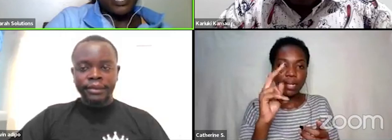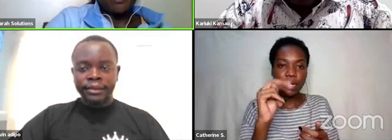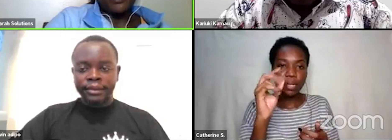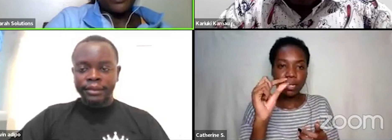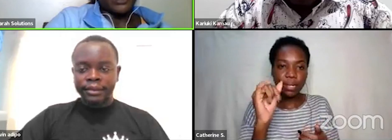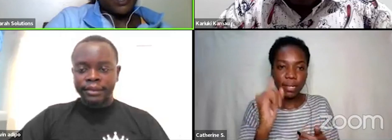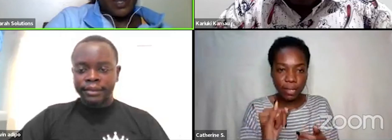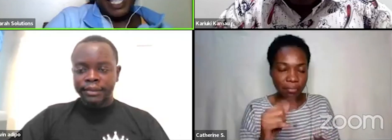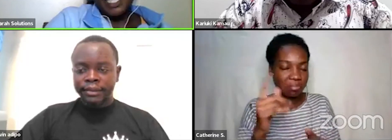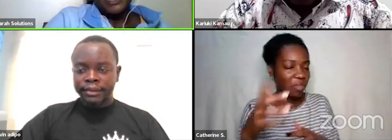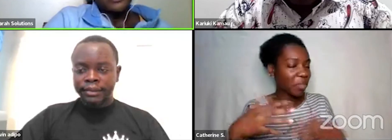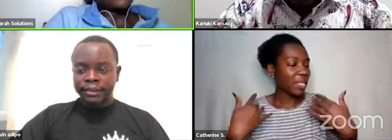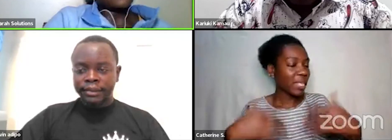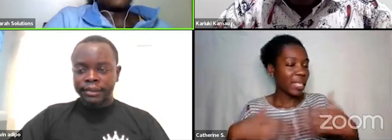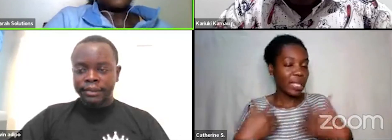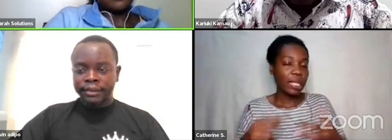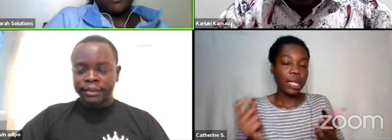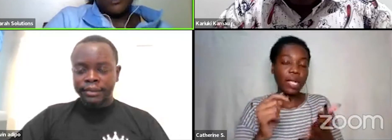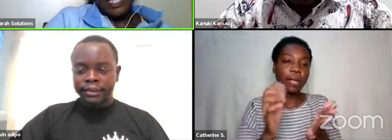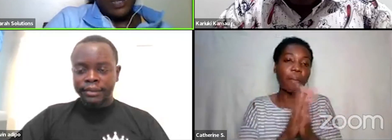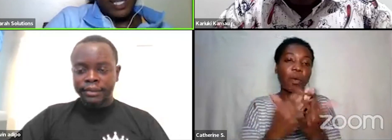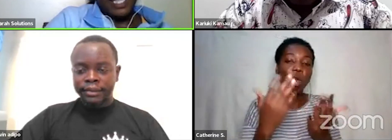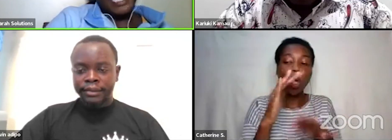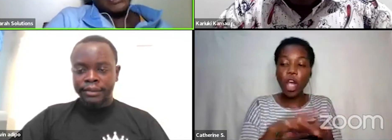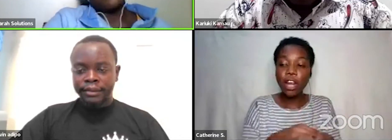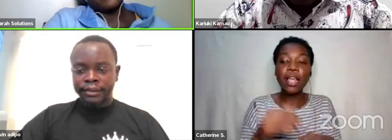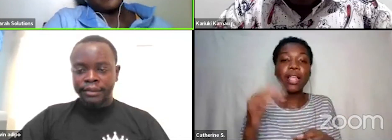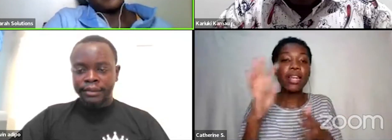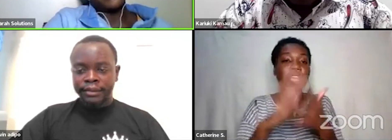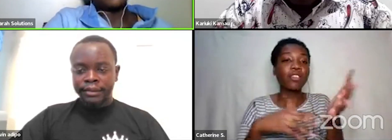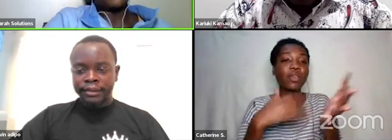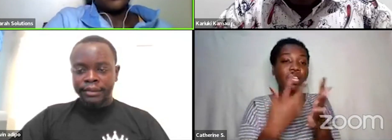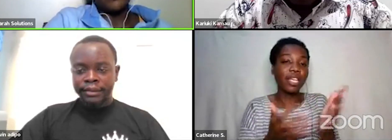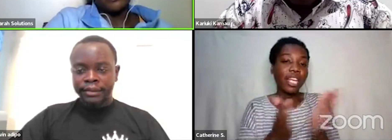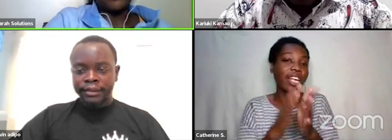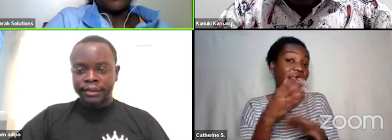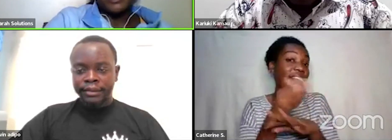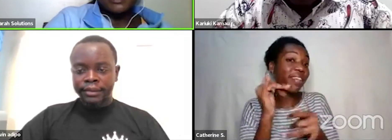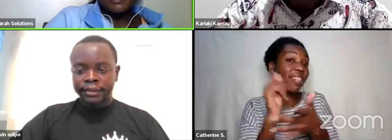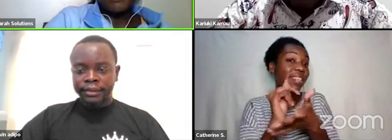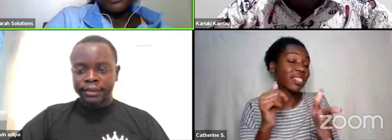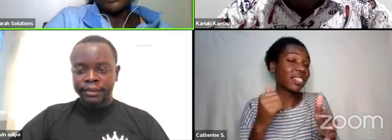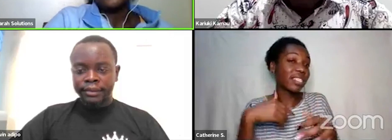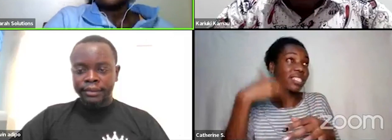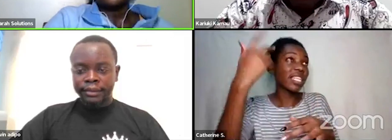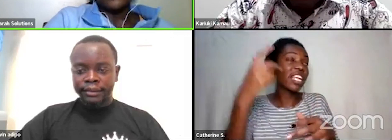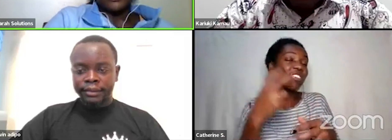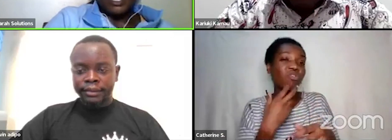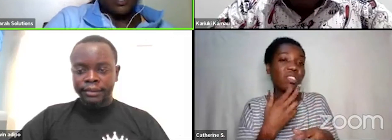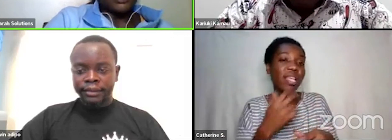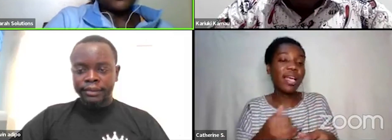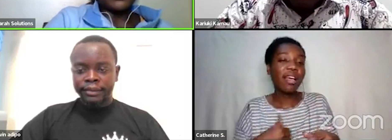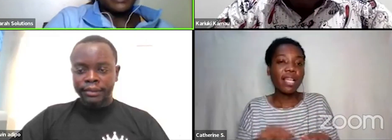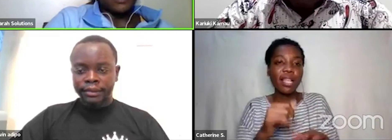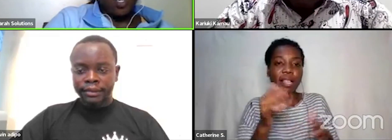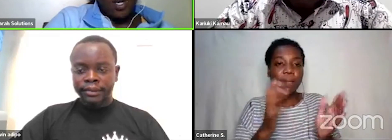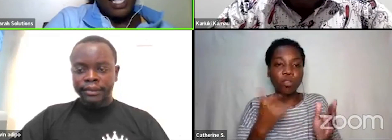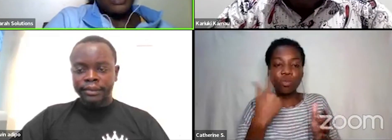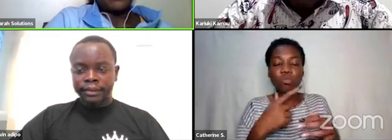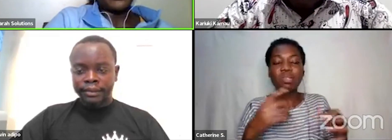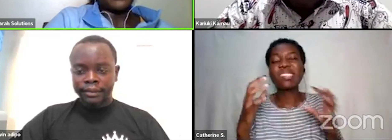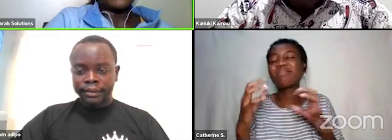amazing. She's written books on networking. She's done quite a lot on networking. And after that, the other Tuesday, we are hosting somebody who has struggled